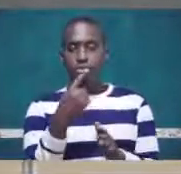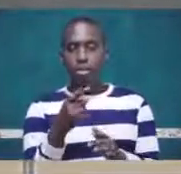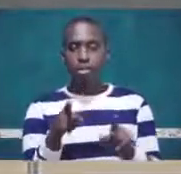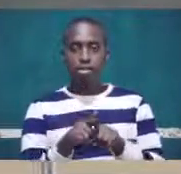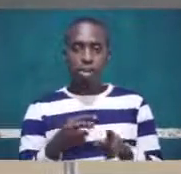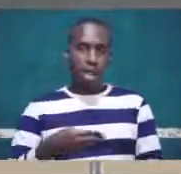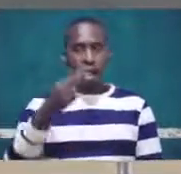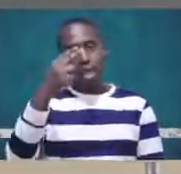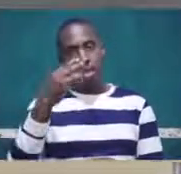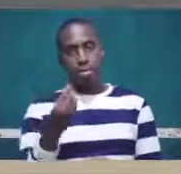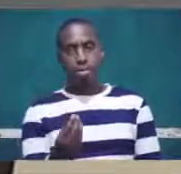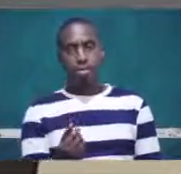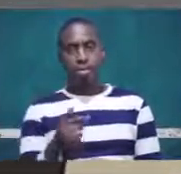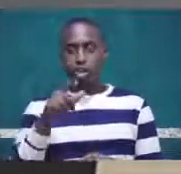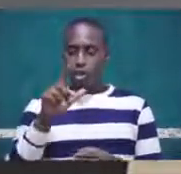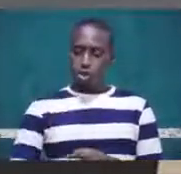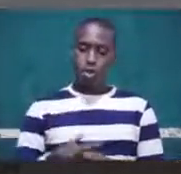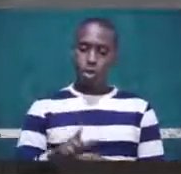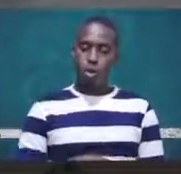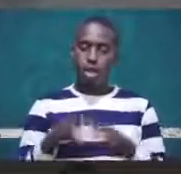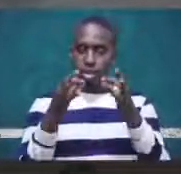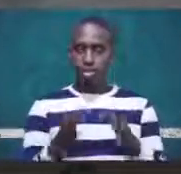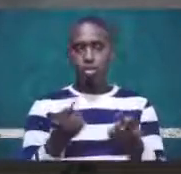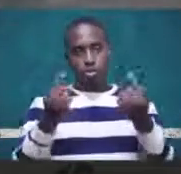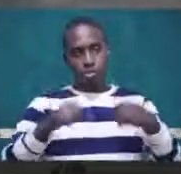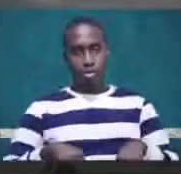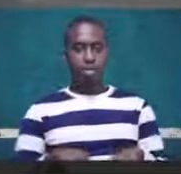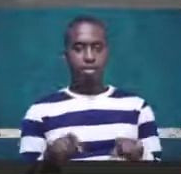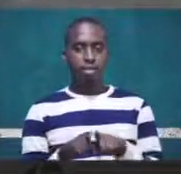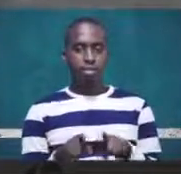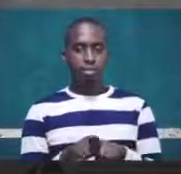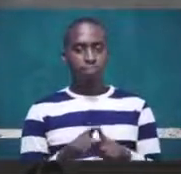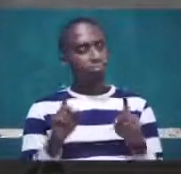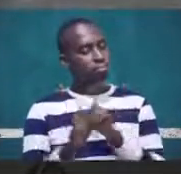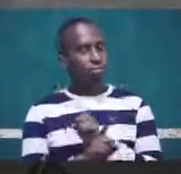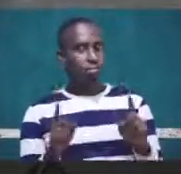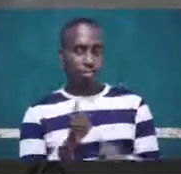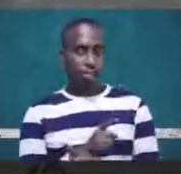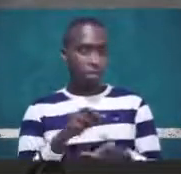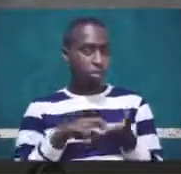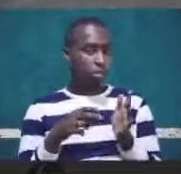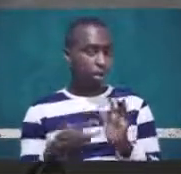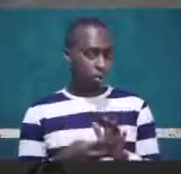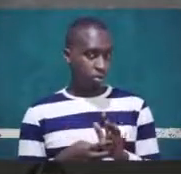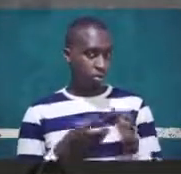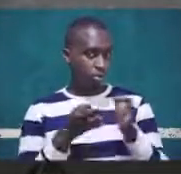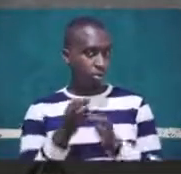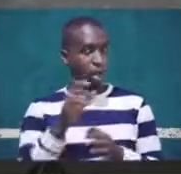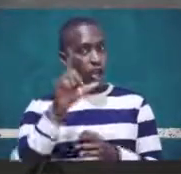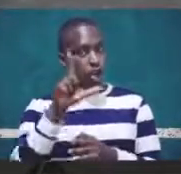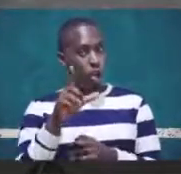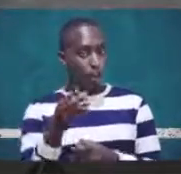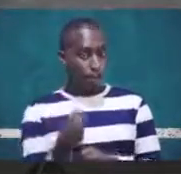price, the lower the quantity demanded of a commodity, and vice versa. Meaning that at a lower